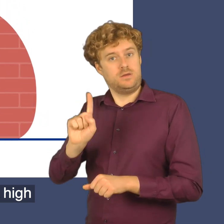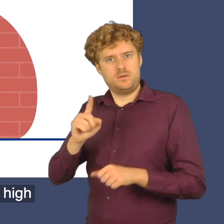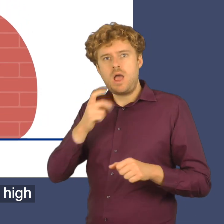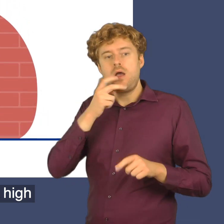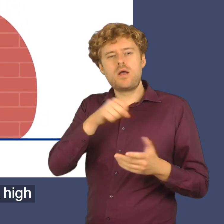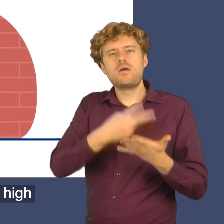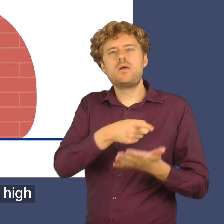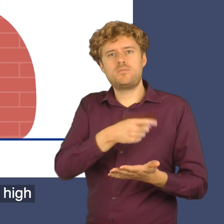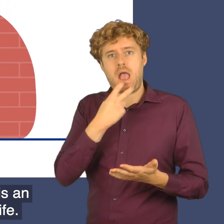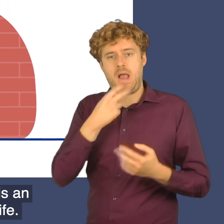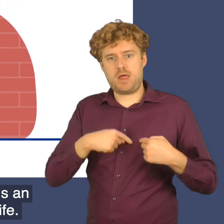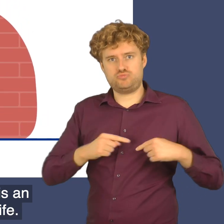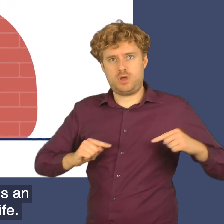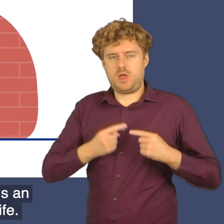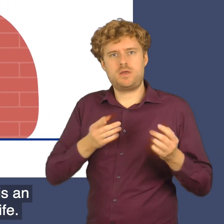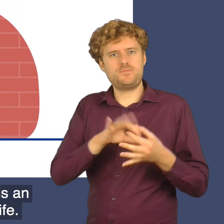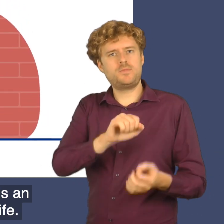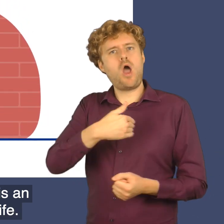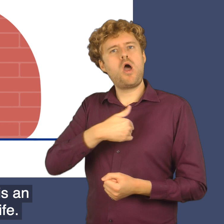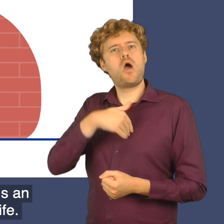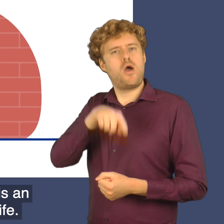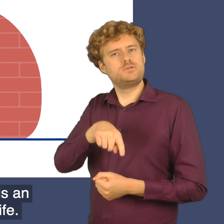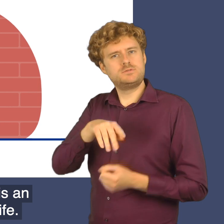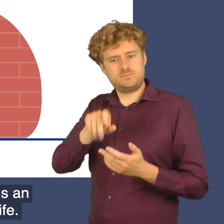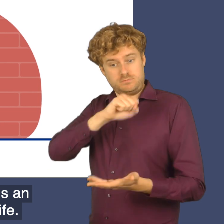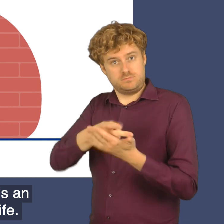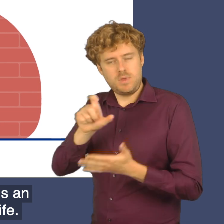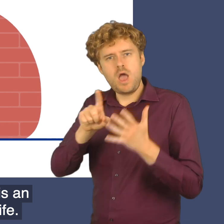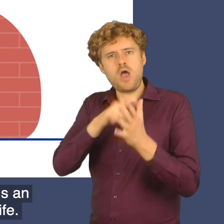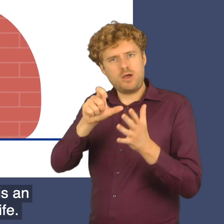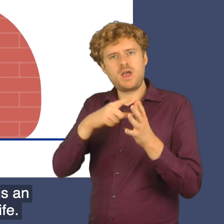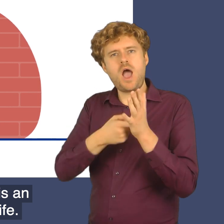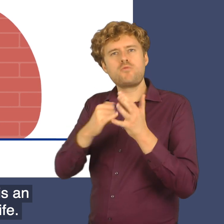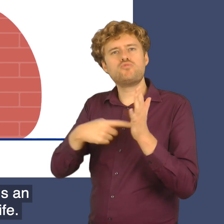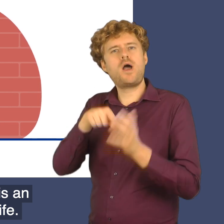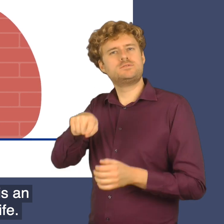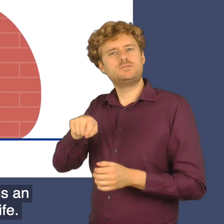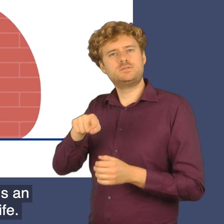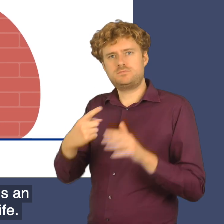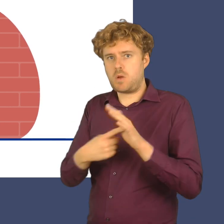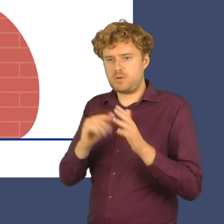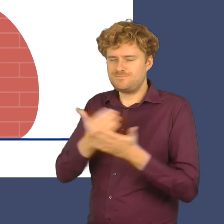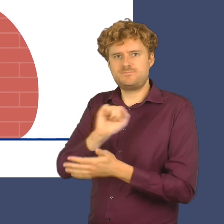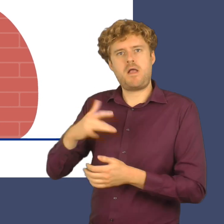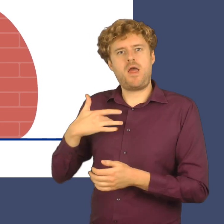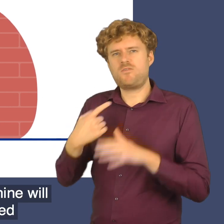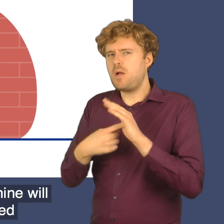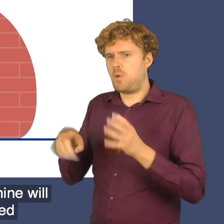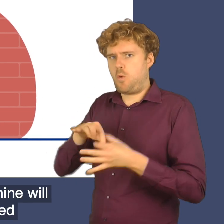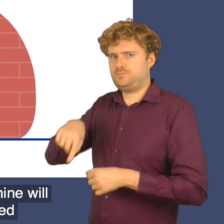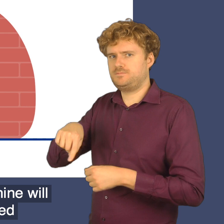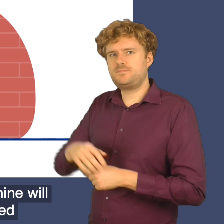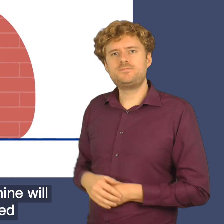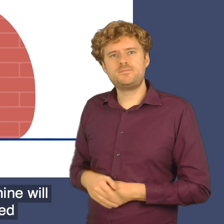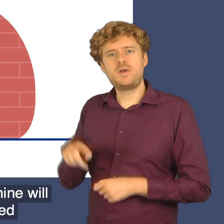electrical shock to the heart of someone experiencing cardiac arrest, which is an essential part of trying to save someone's life.